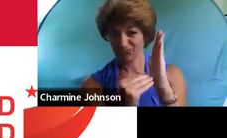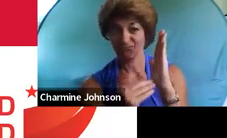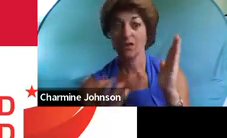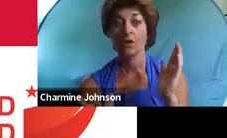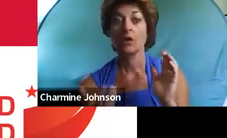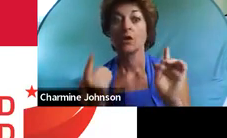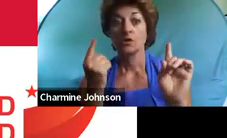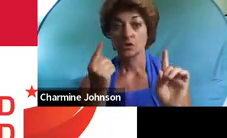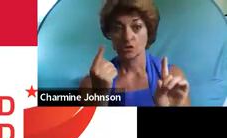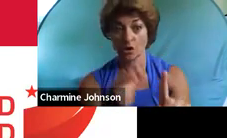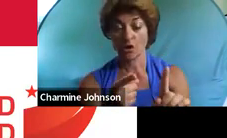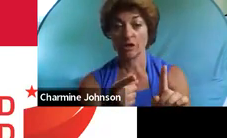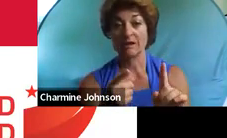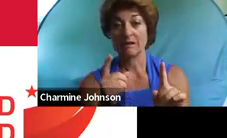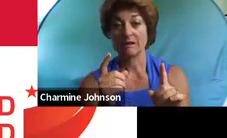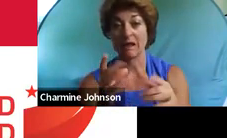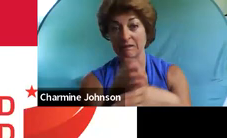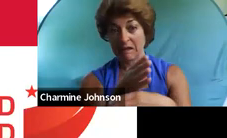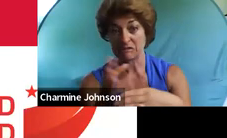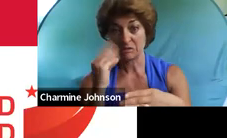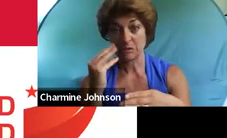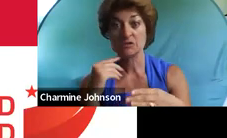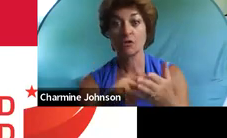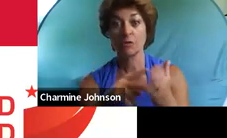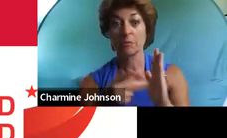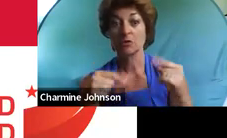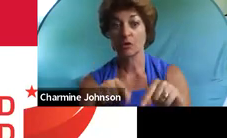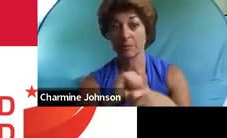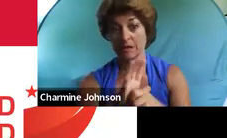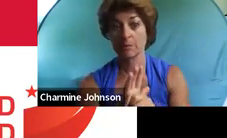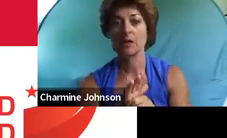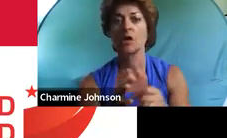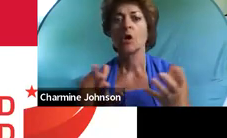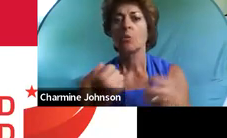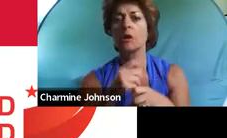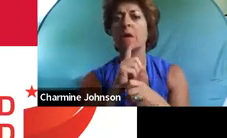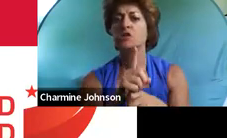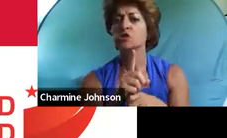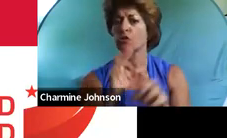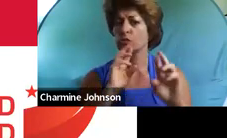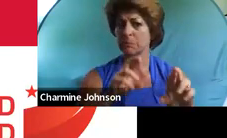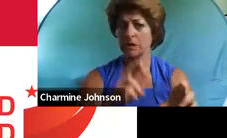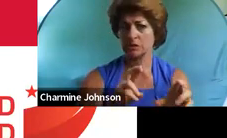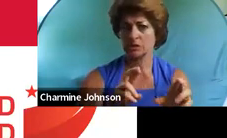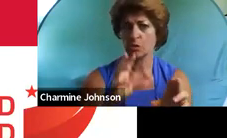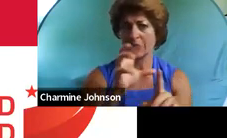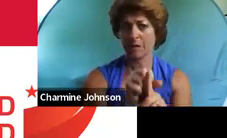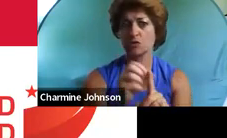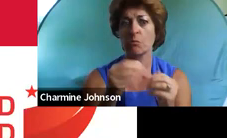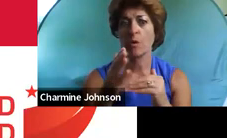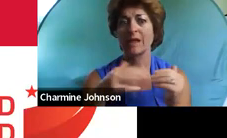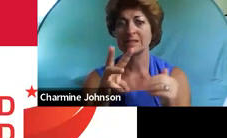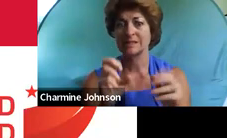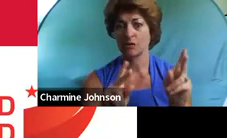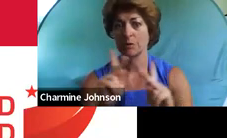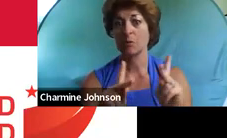engaging the experiences of people during the pandemic. We wanted to be sure to capture the responses of more than 600 people who had